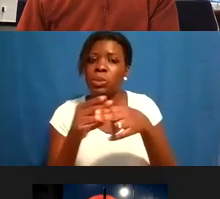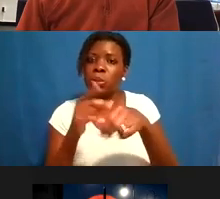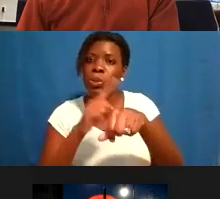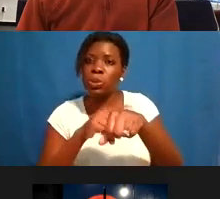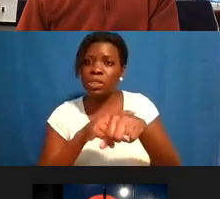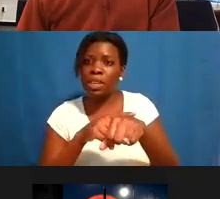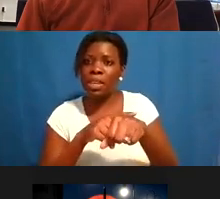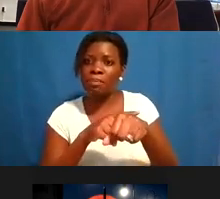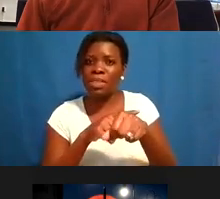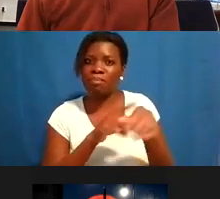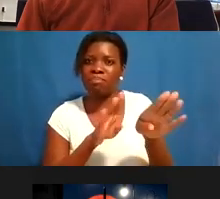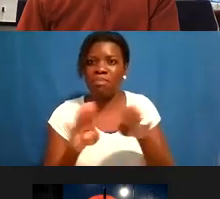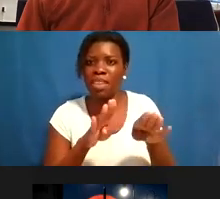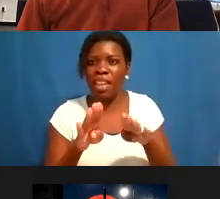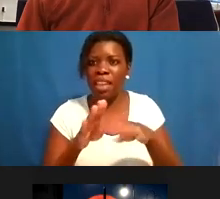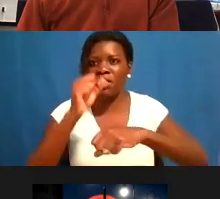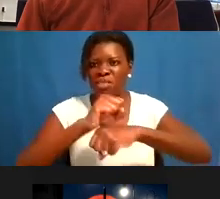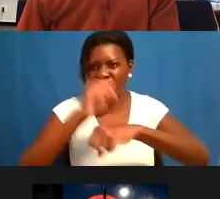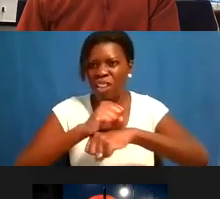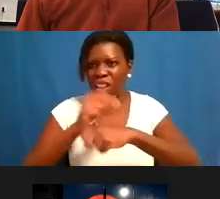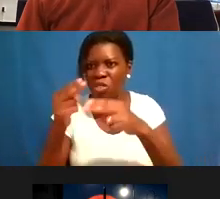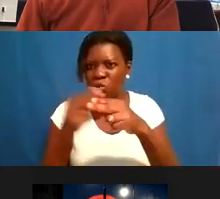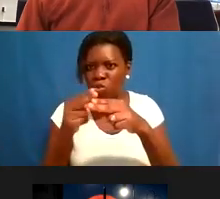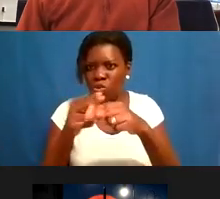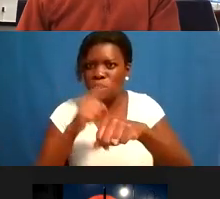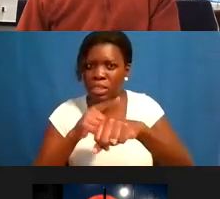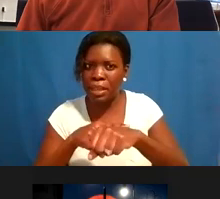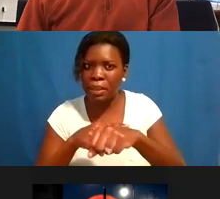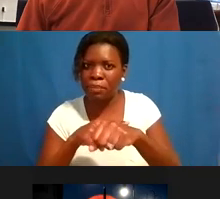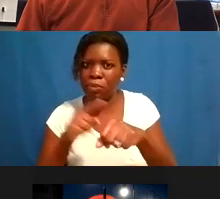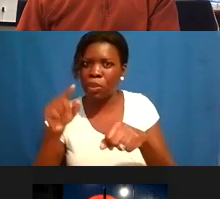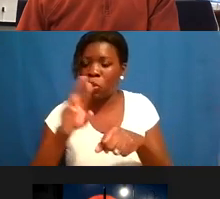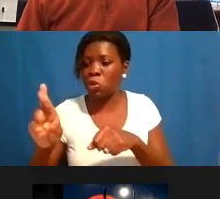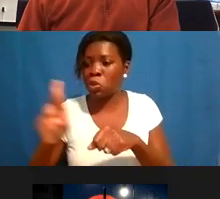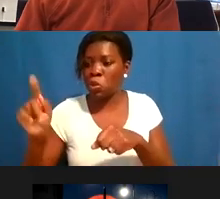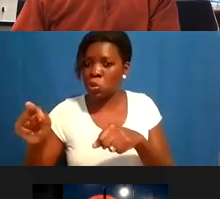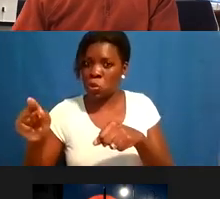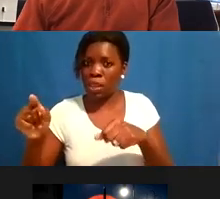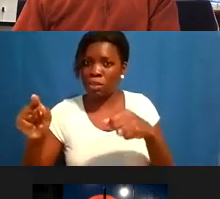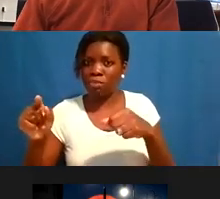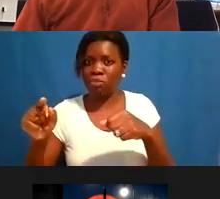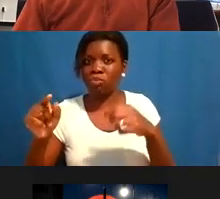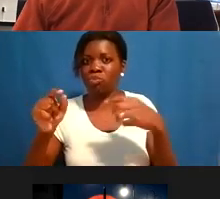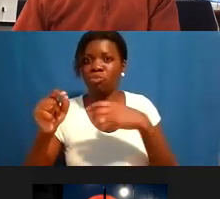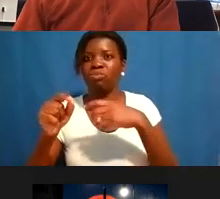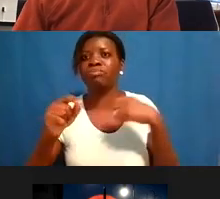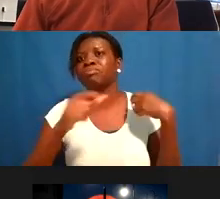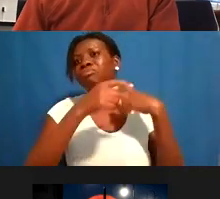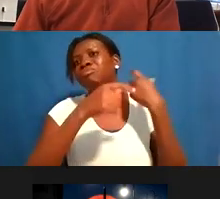acts solid-like. And here on the right-hand side, we shaped silly putty in the form of a scarf for this polar